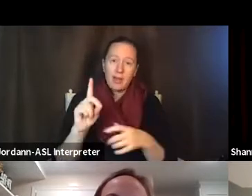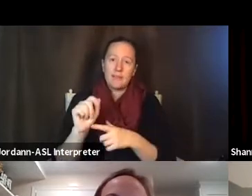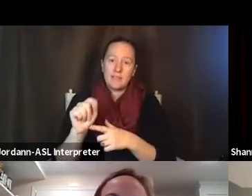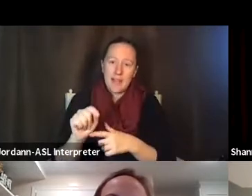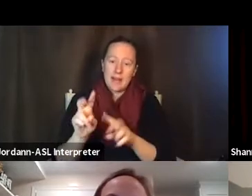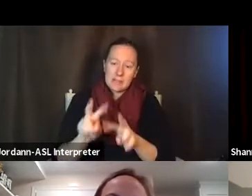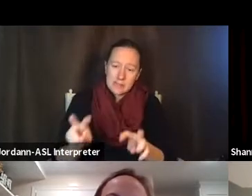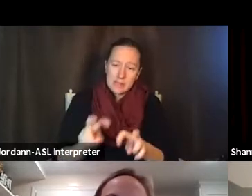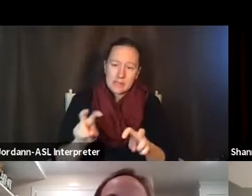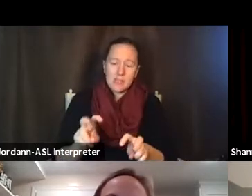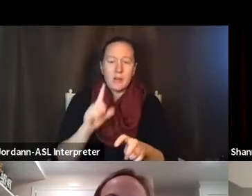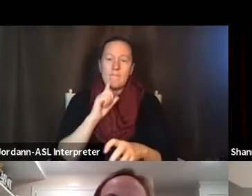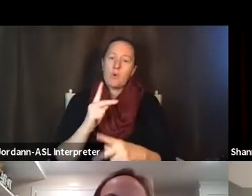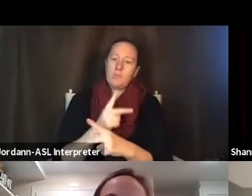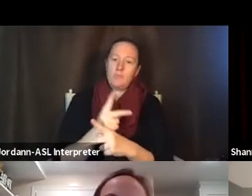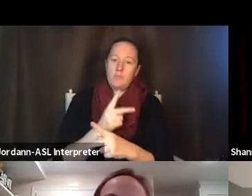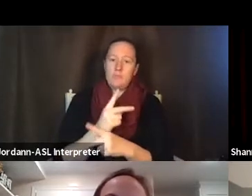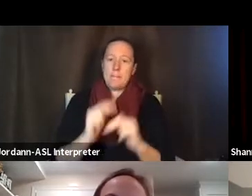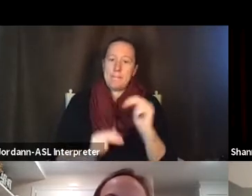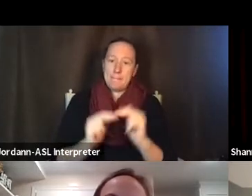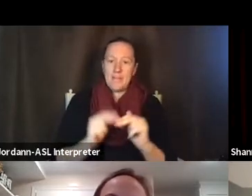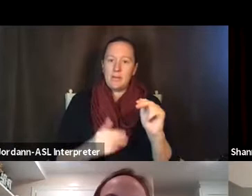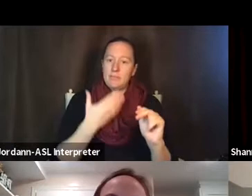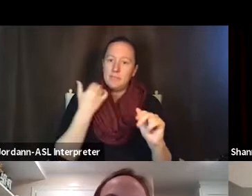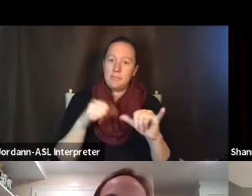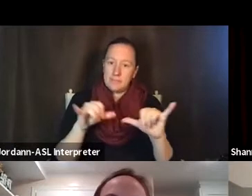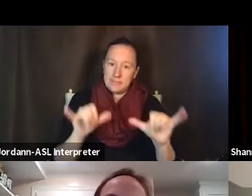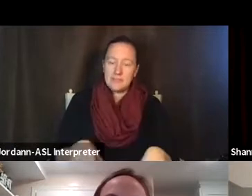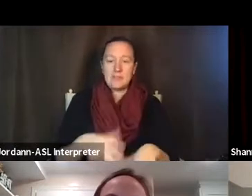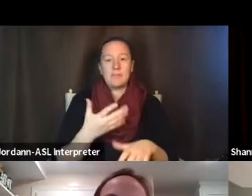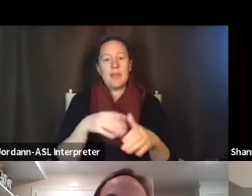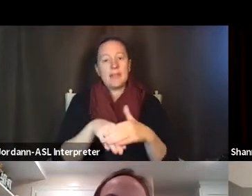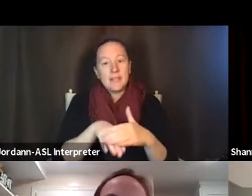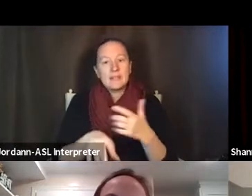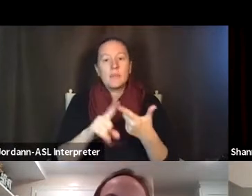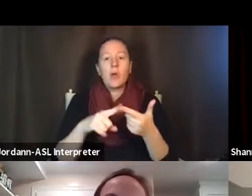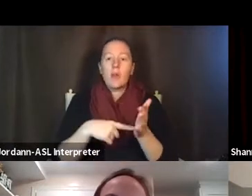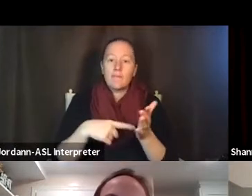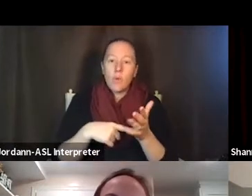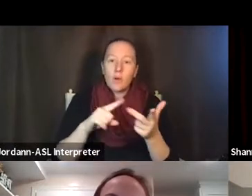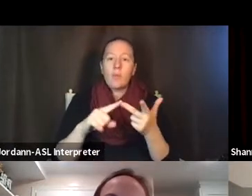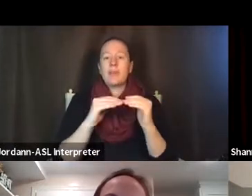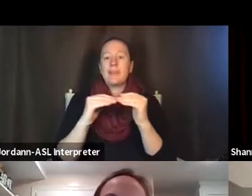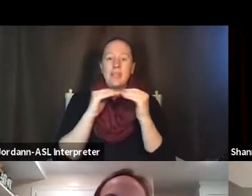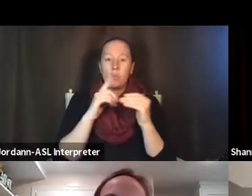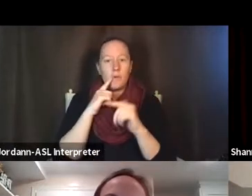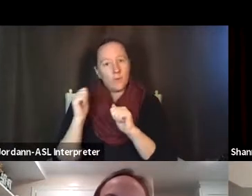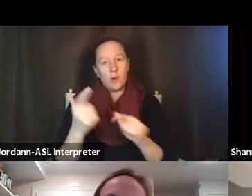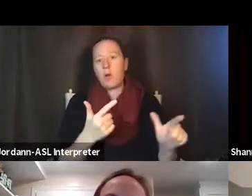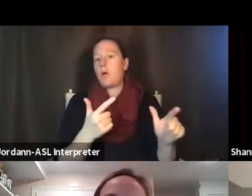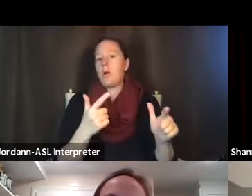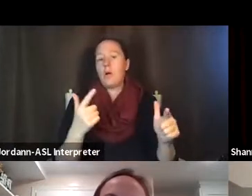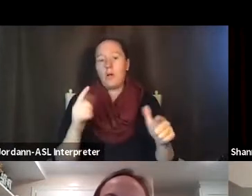analysis to drive our efforts to build a system that's accessible, affordable, and equitable for all Coloradans.